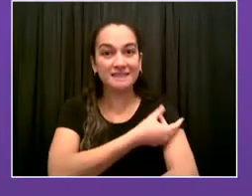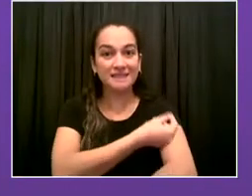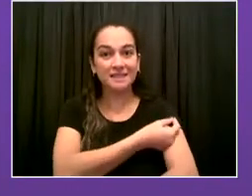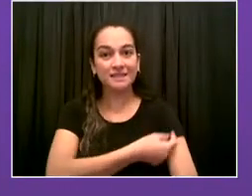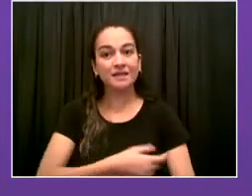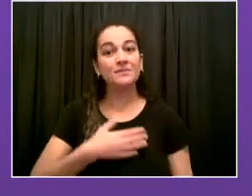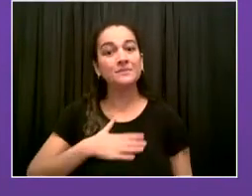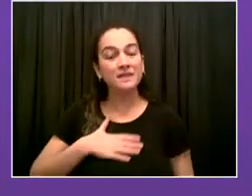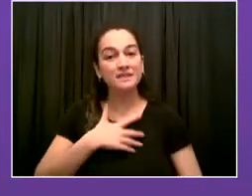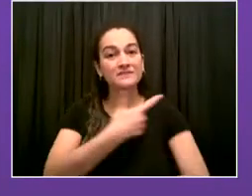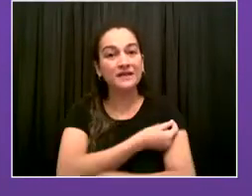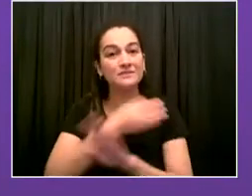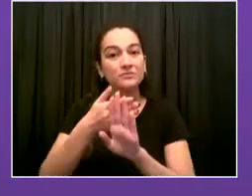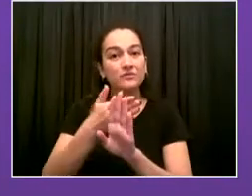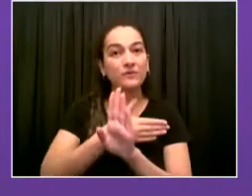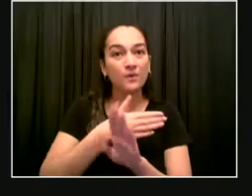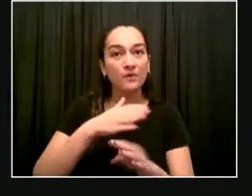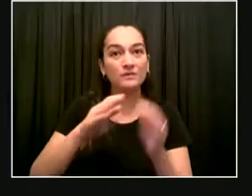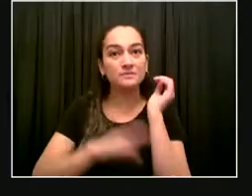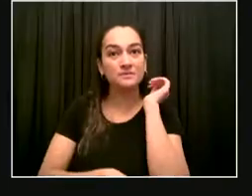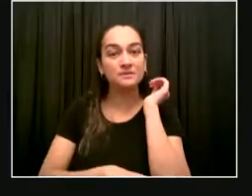nyc.gov/COVID-vaccine.